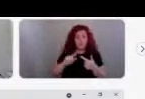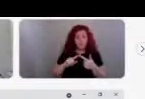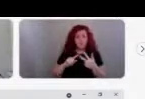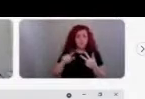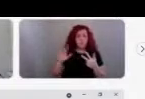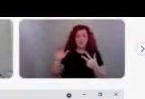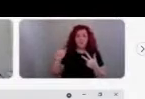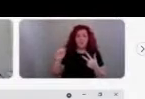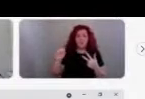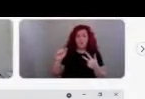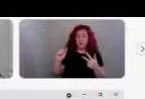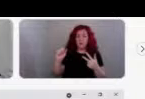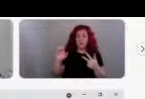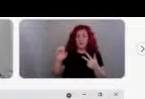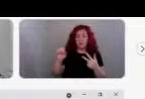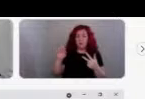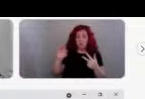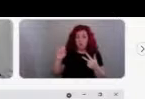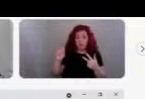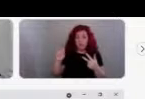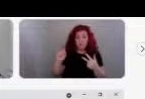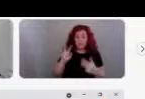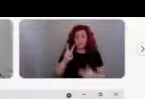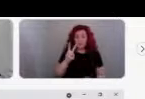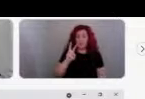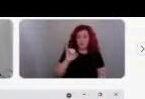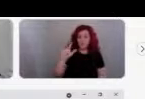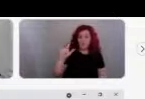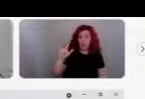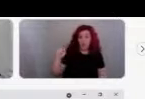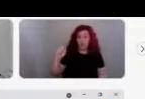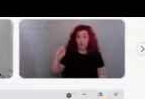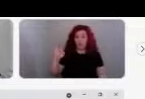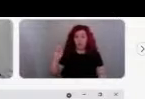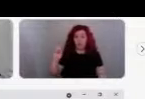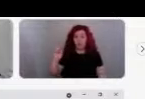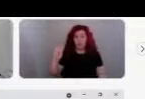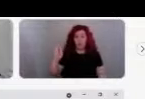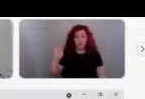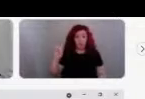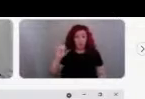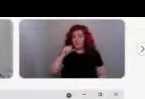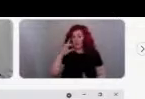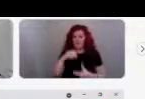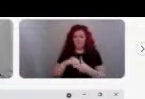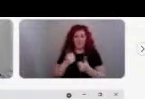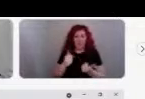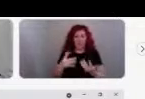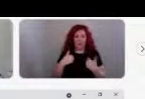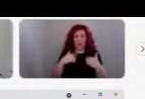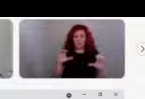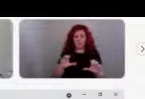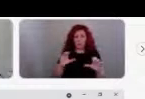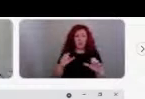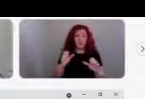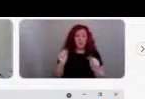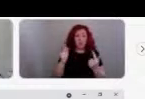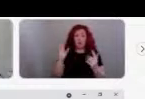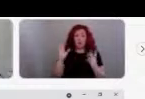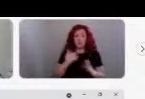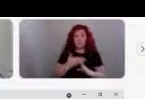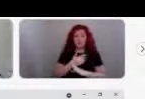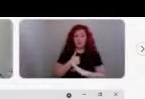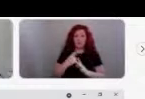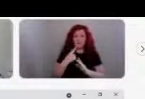adobes vail and tankaverti are not part of anything i do and as all the speakers before me have said this was